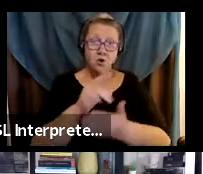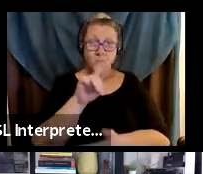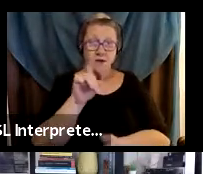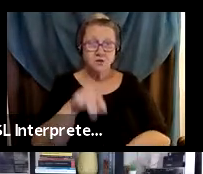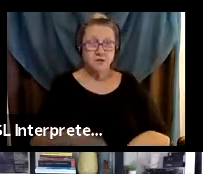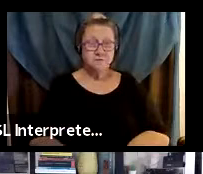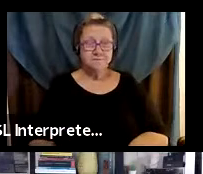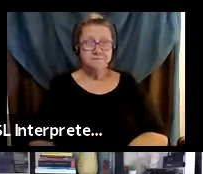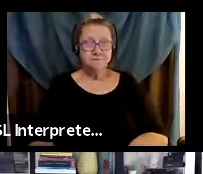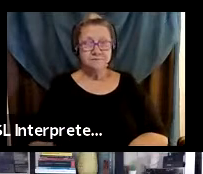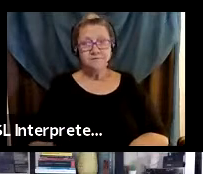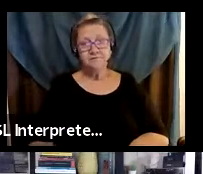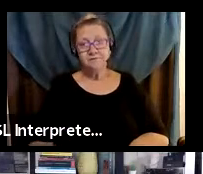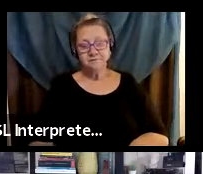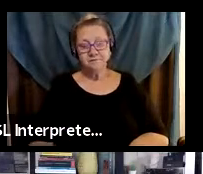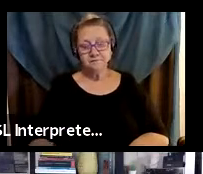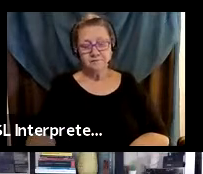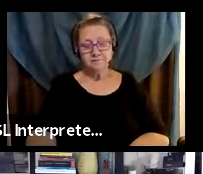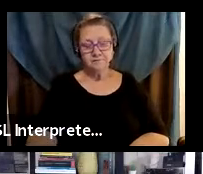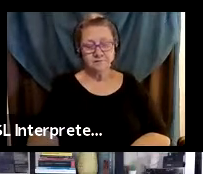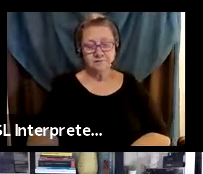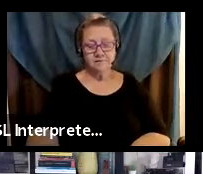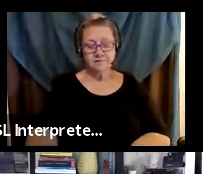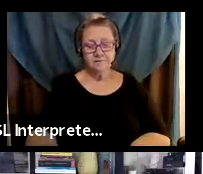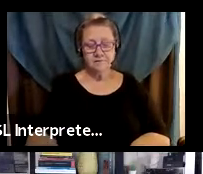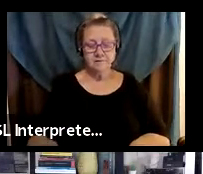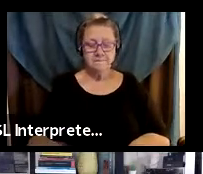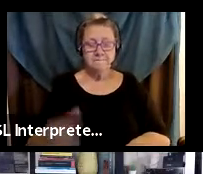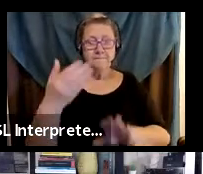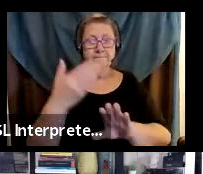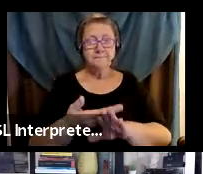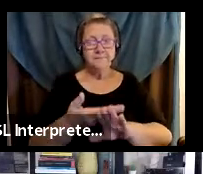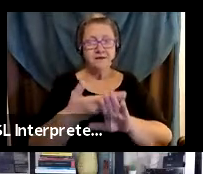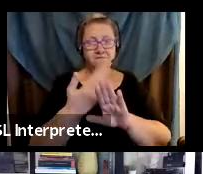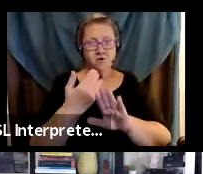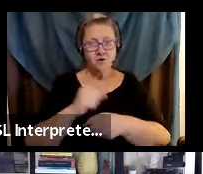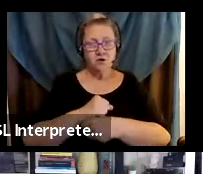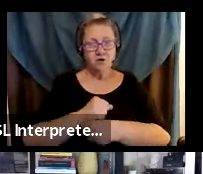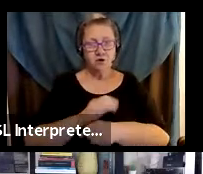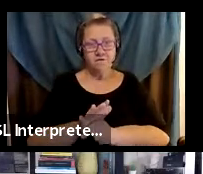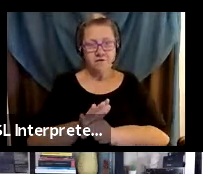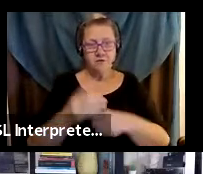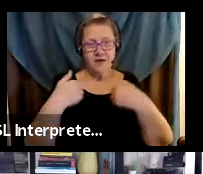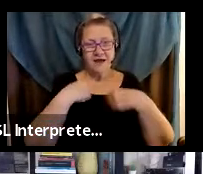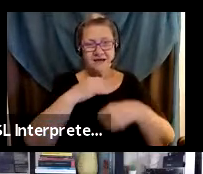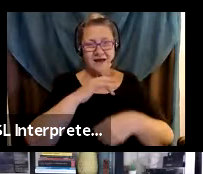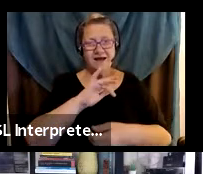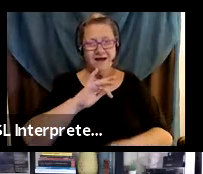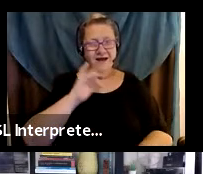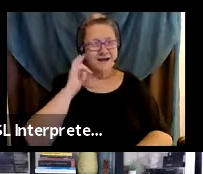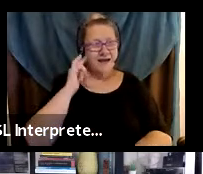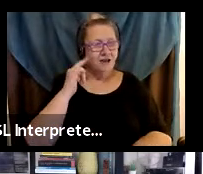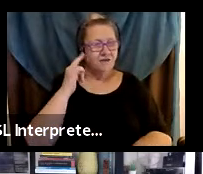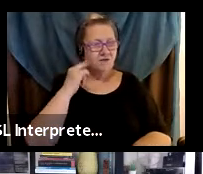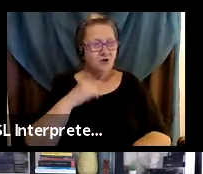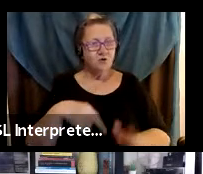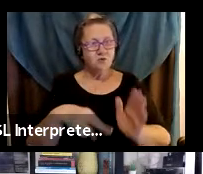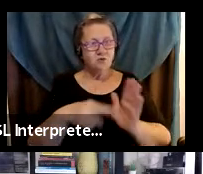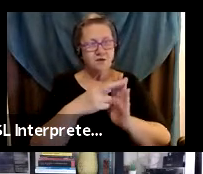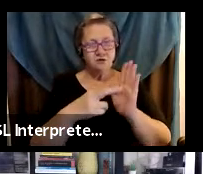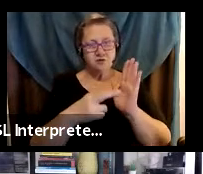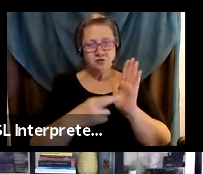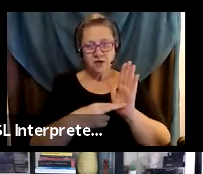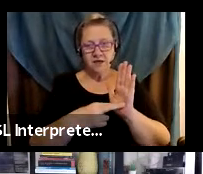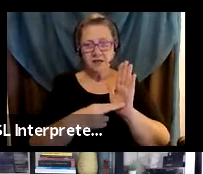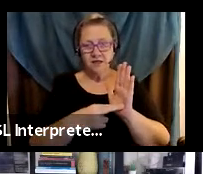there's before COVID and before the pandemic, we have a California immunization registry, and then there are a couple other subsets that communicate